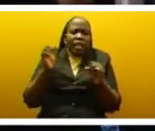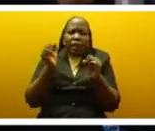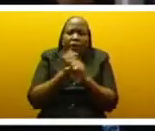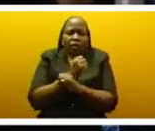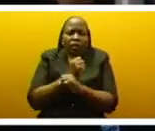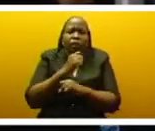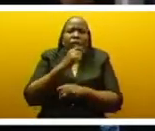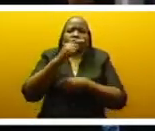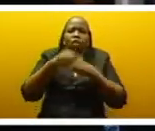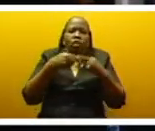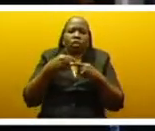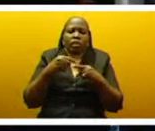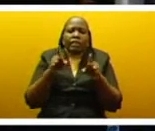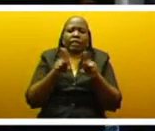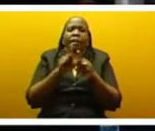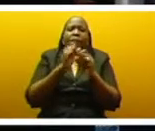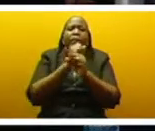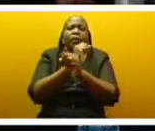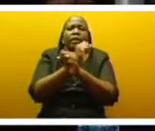being rescued.